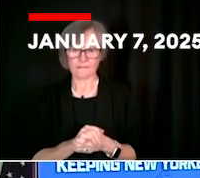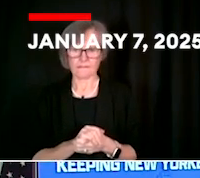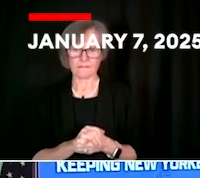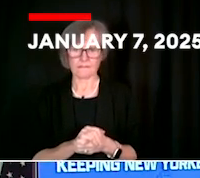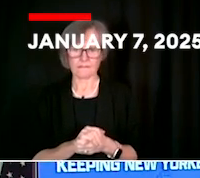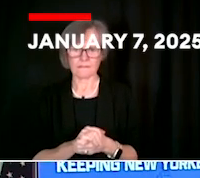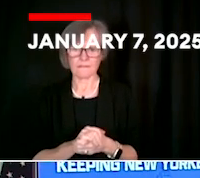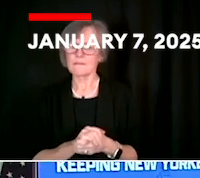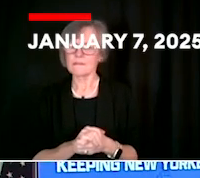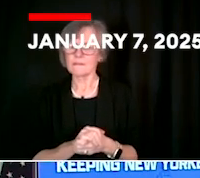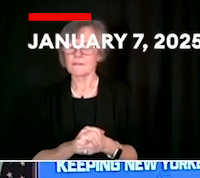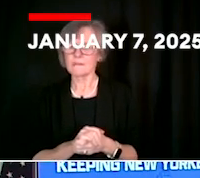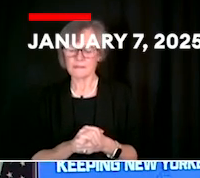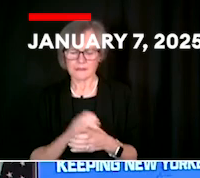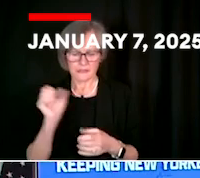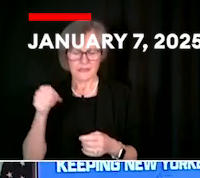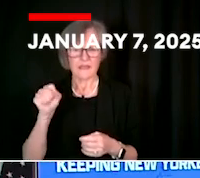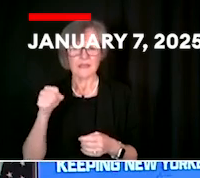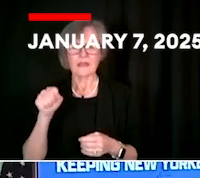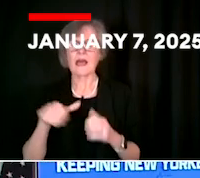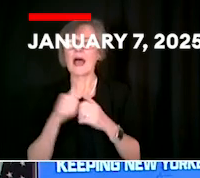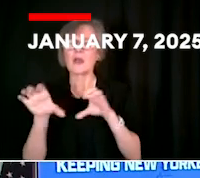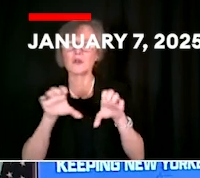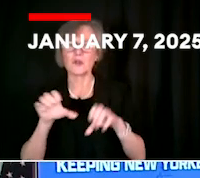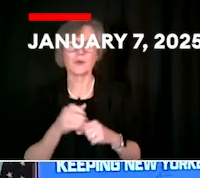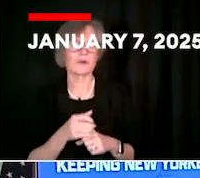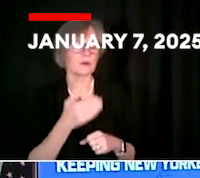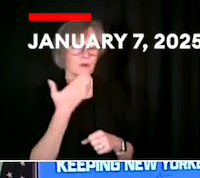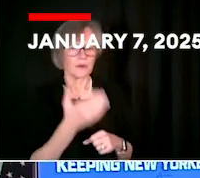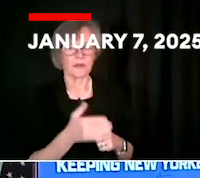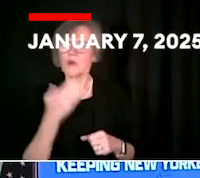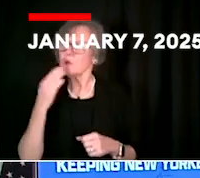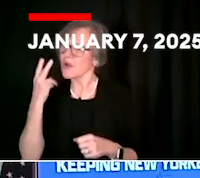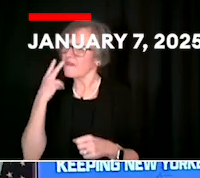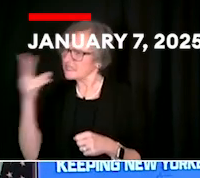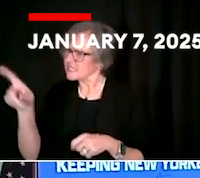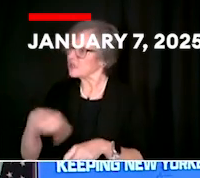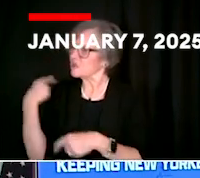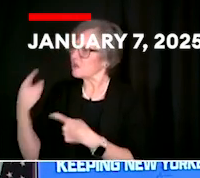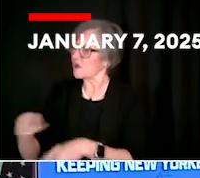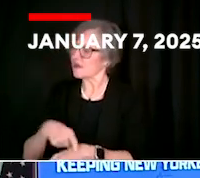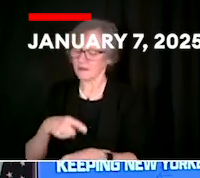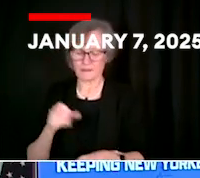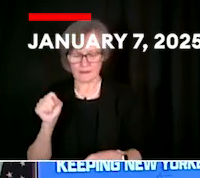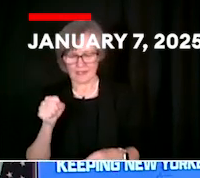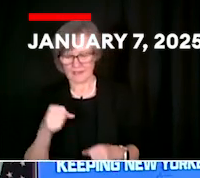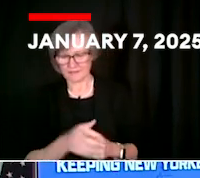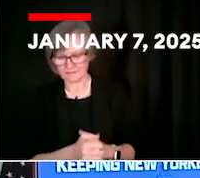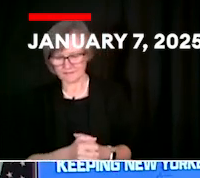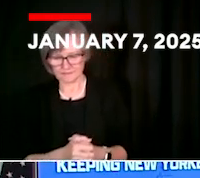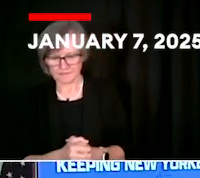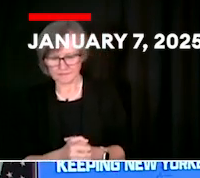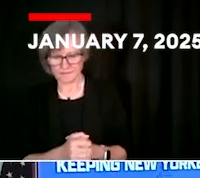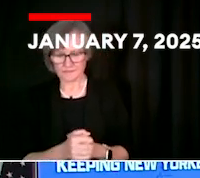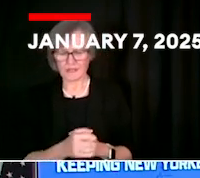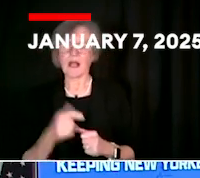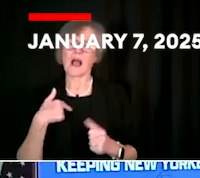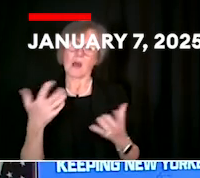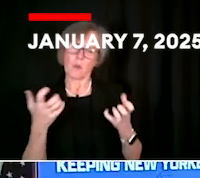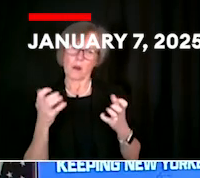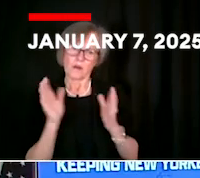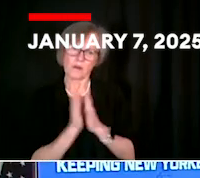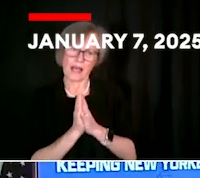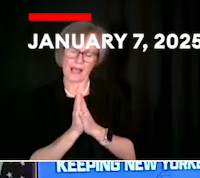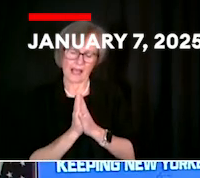H&H? Yes, how you doing? Good. I wanted Haven't to seen you in ask. a little while. Yeah, it's been a bit. Yes. I wanted to ask on